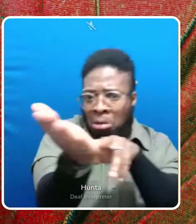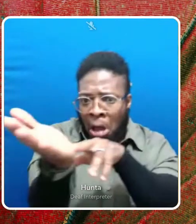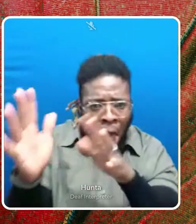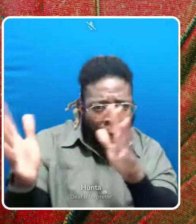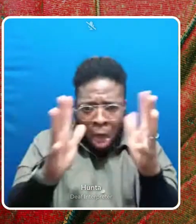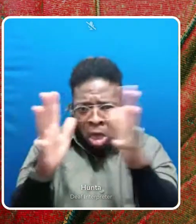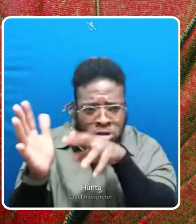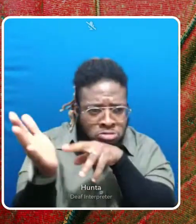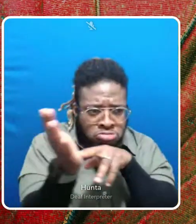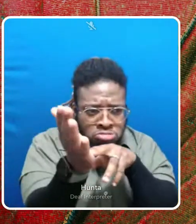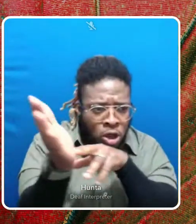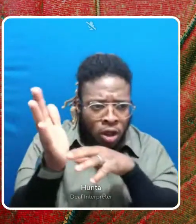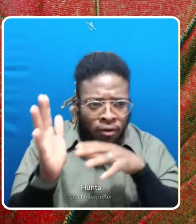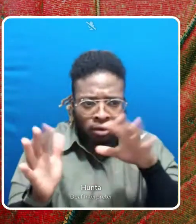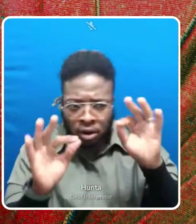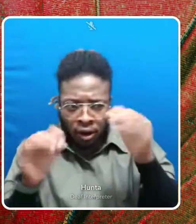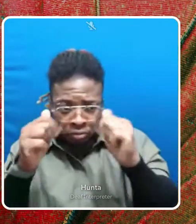my host doing.